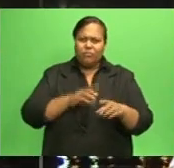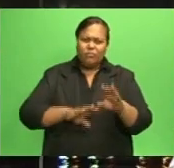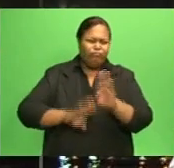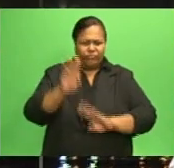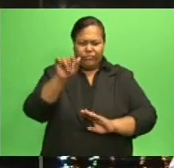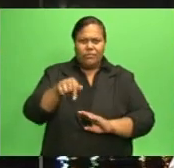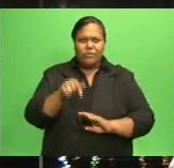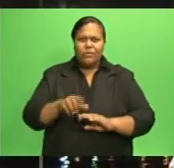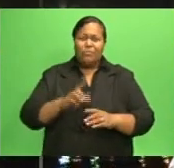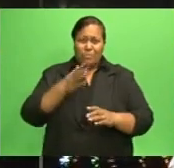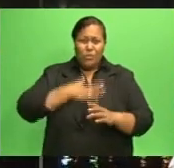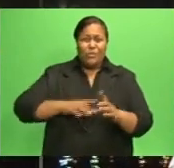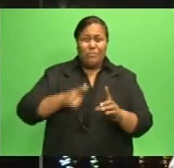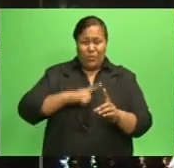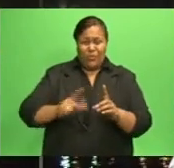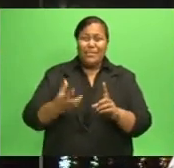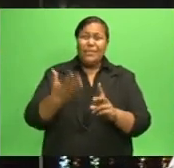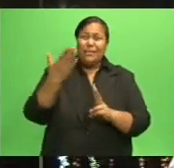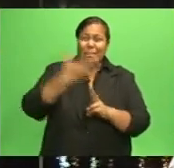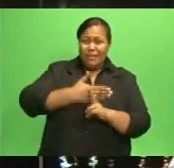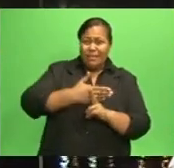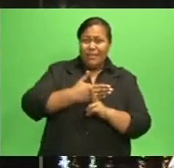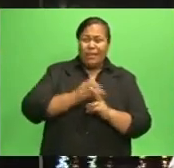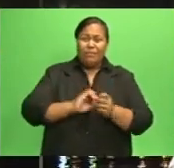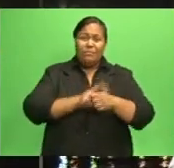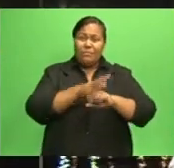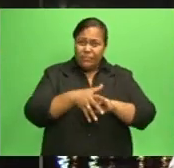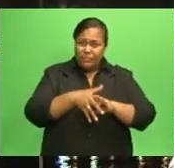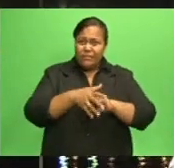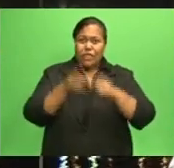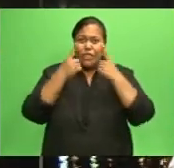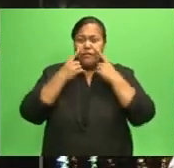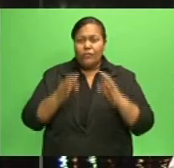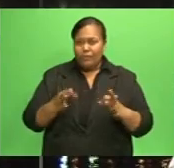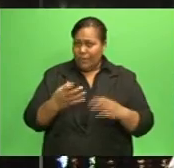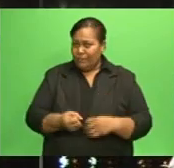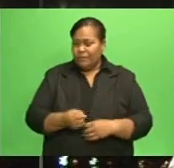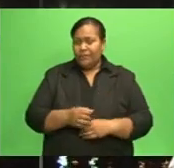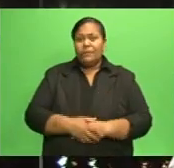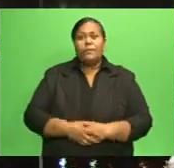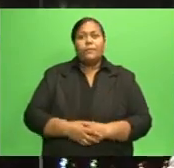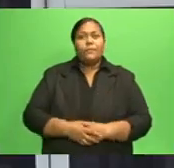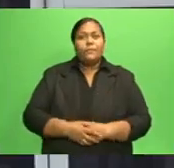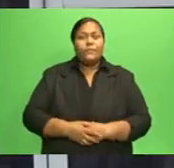and the curfew was imposed due to COVID-19. Kelly Vadala again with this report.